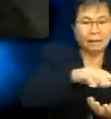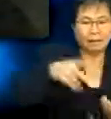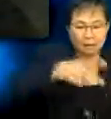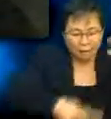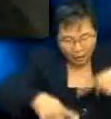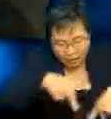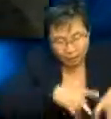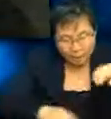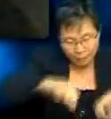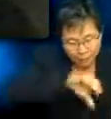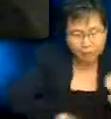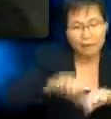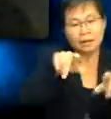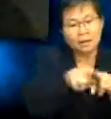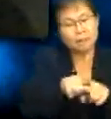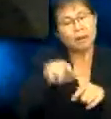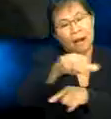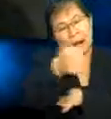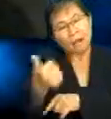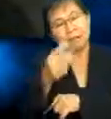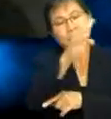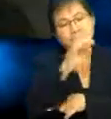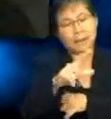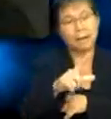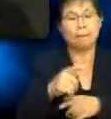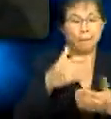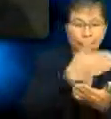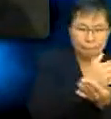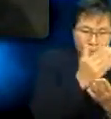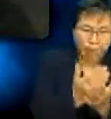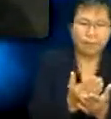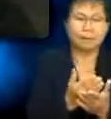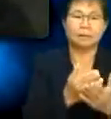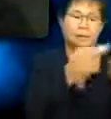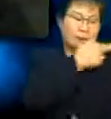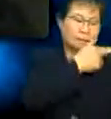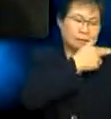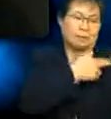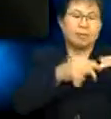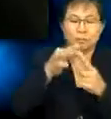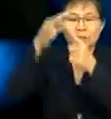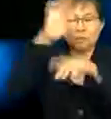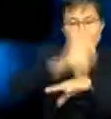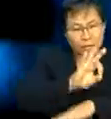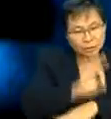as well as other cell parts that carry out special functions.